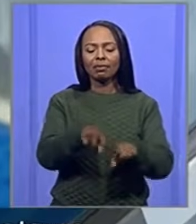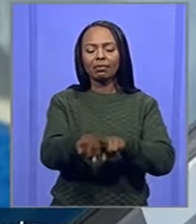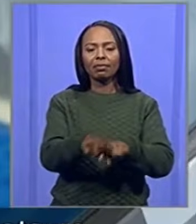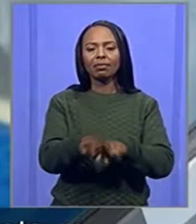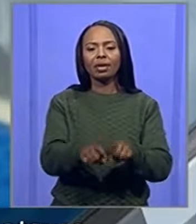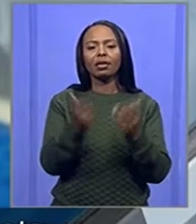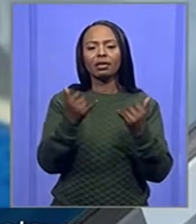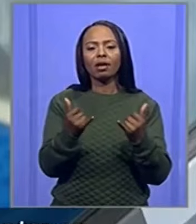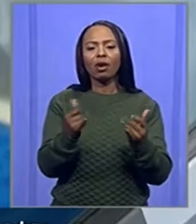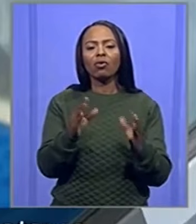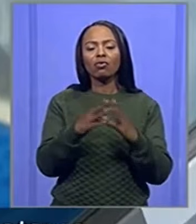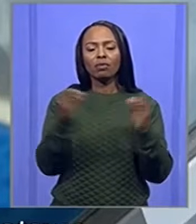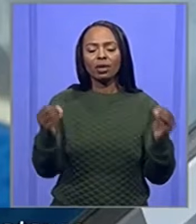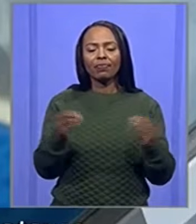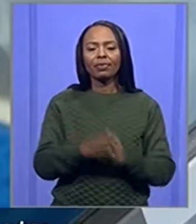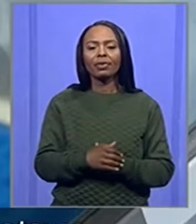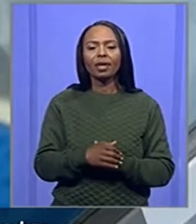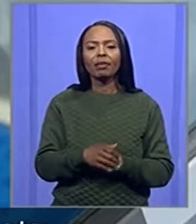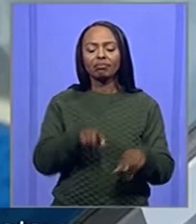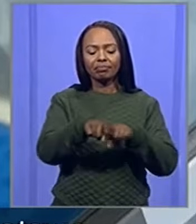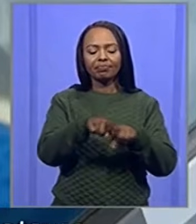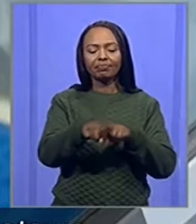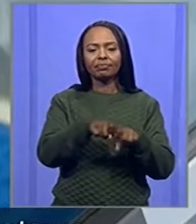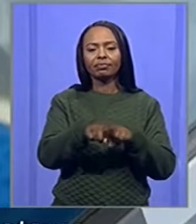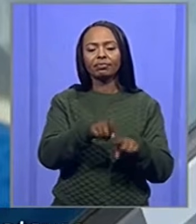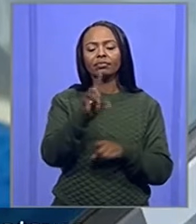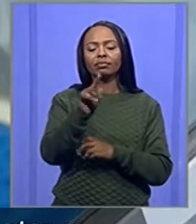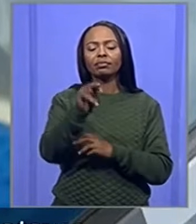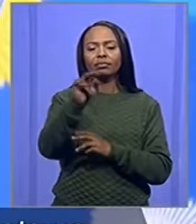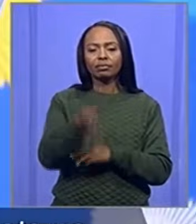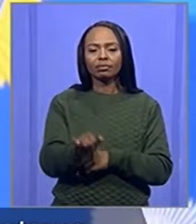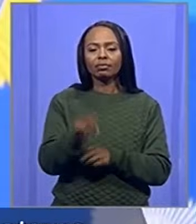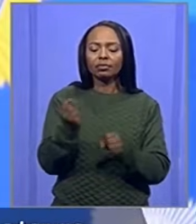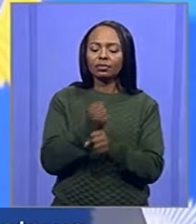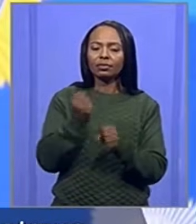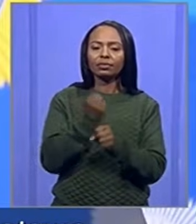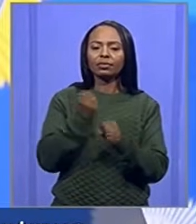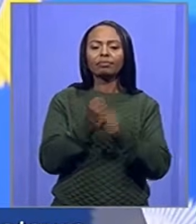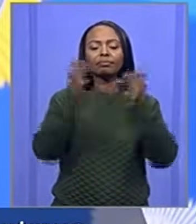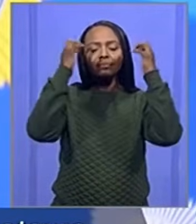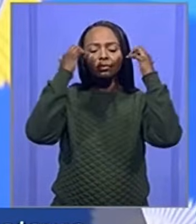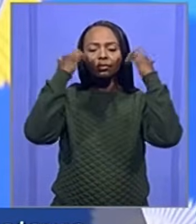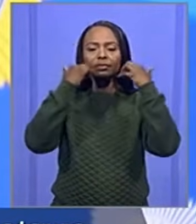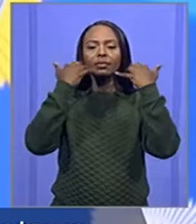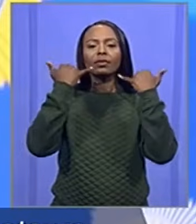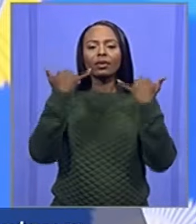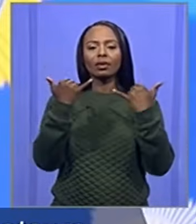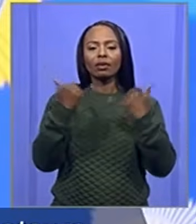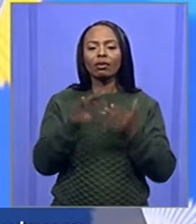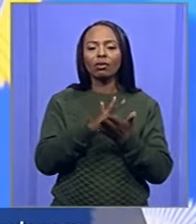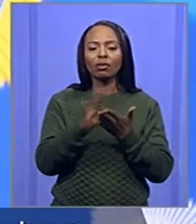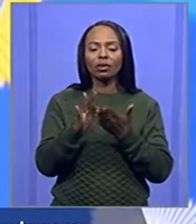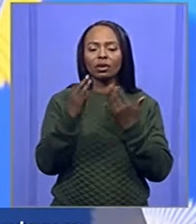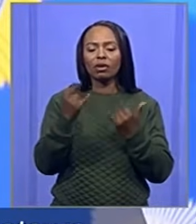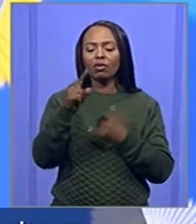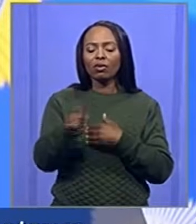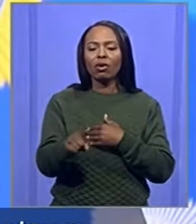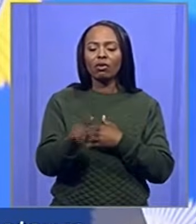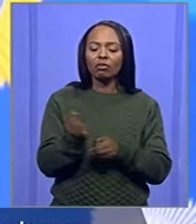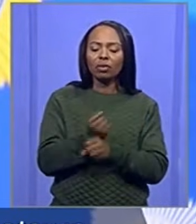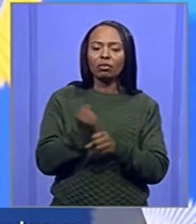fedisitswe. SAPS forensic laboratories across the country continue to work optimally and relevant contracts crucial for the